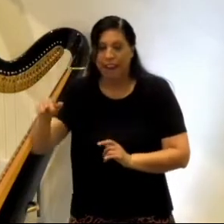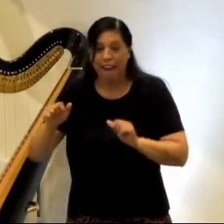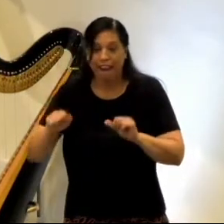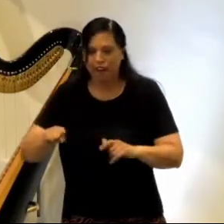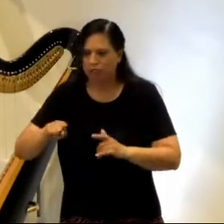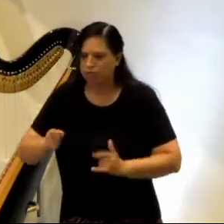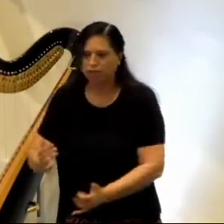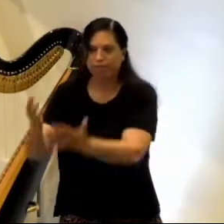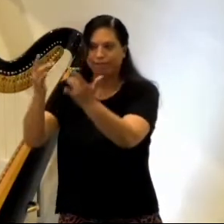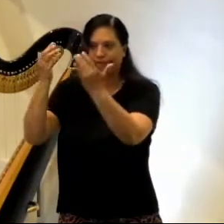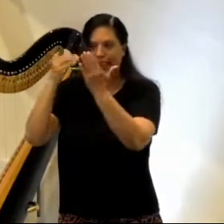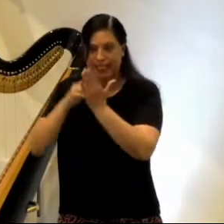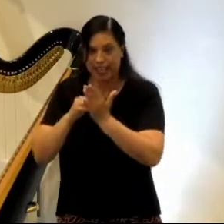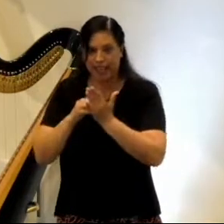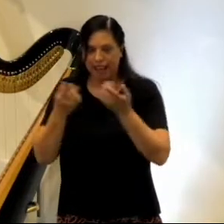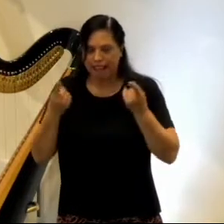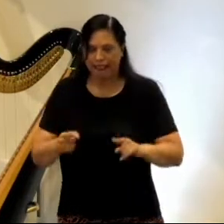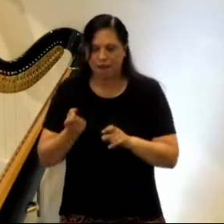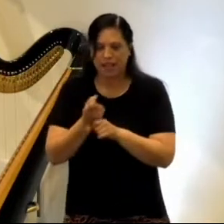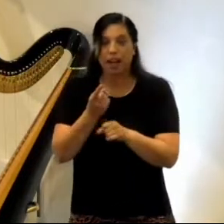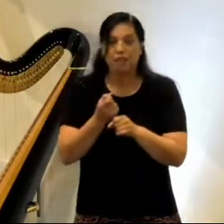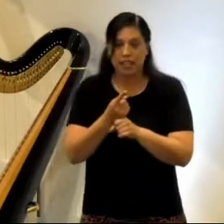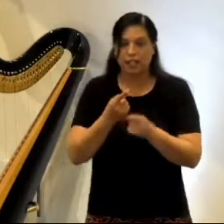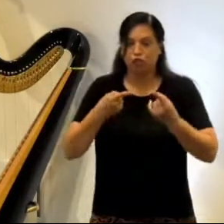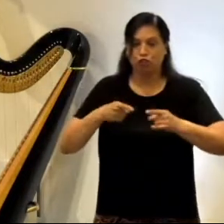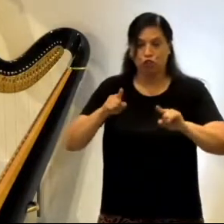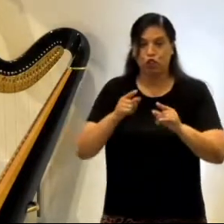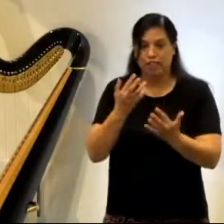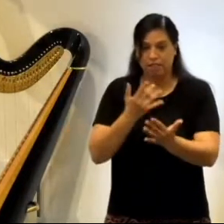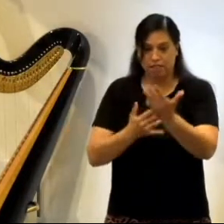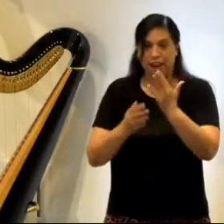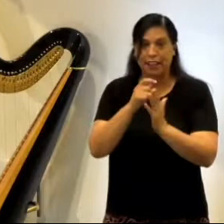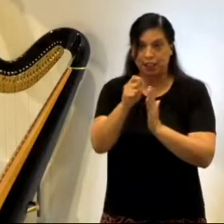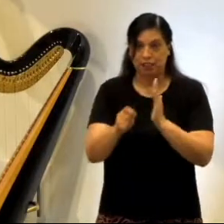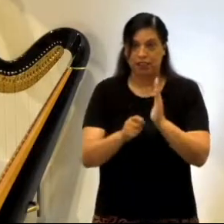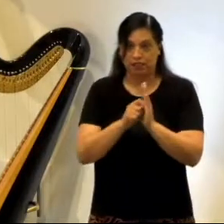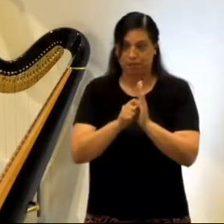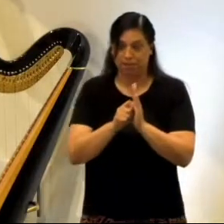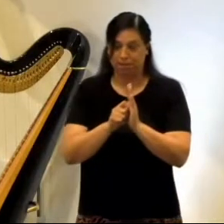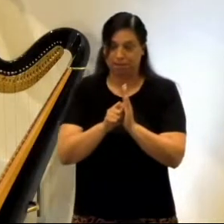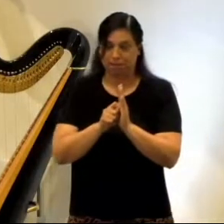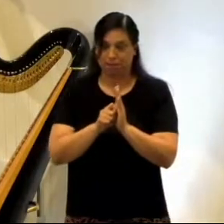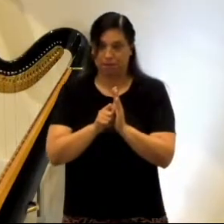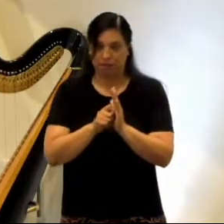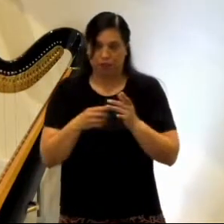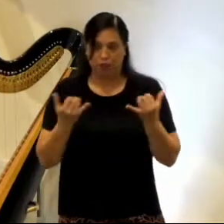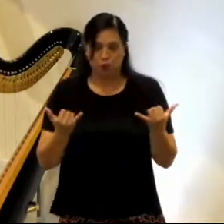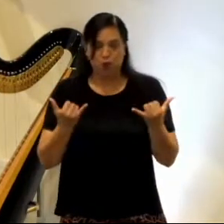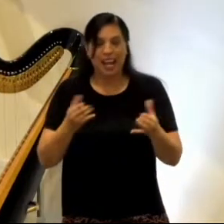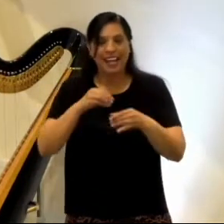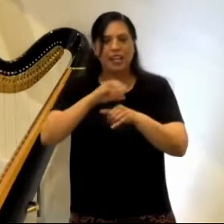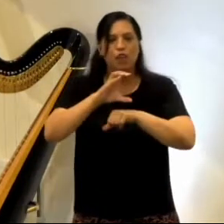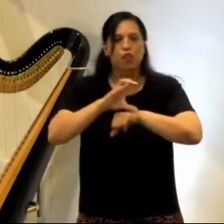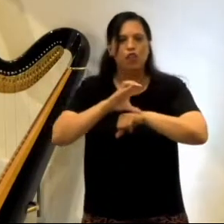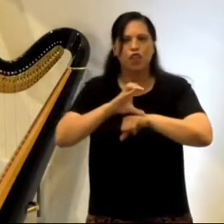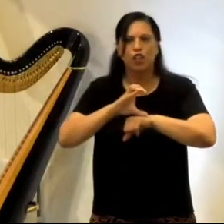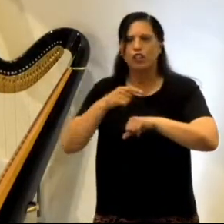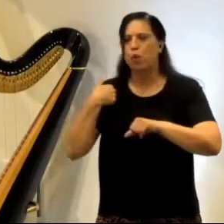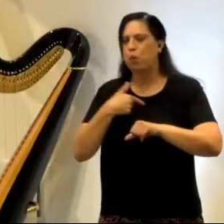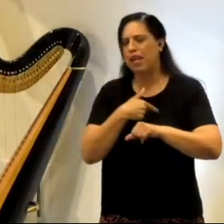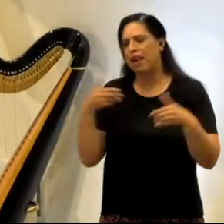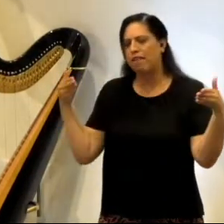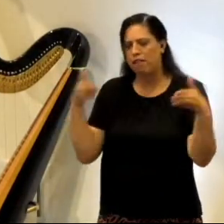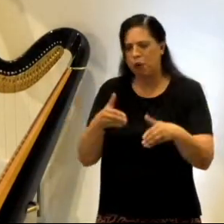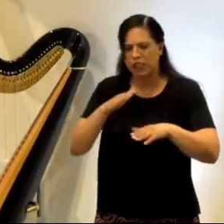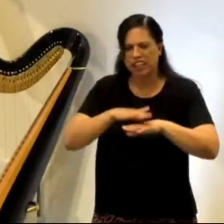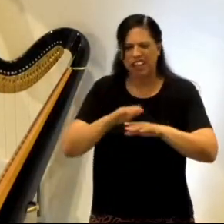That's what happens each year when the fire season is upon us. Well, today in the church, we're actually focusing